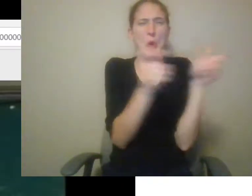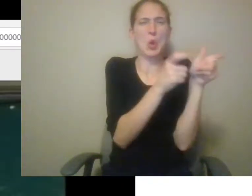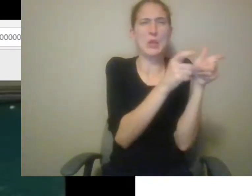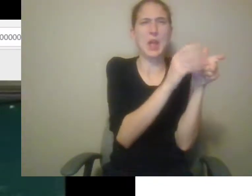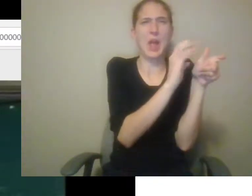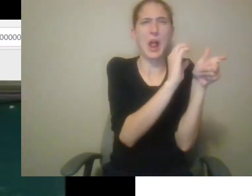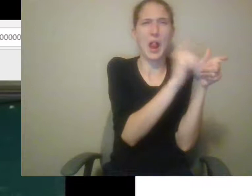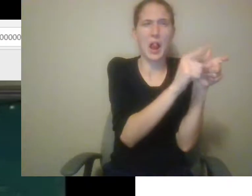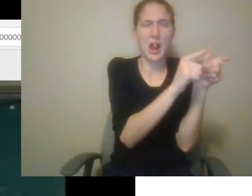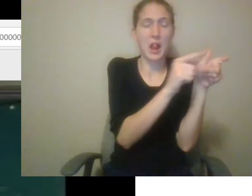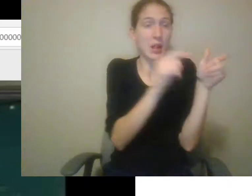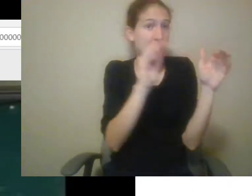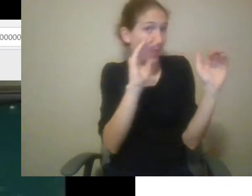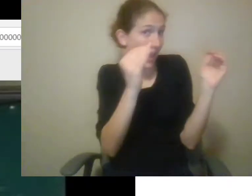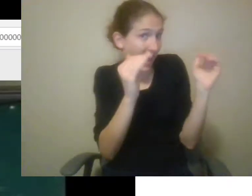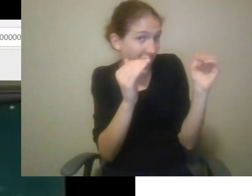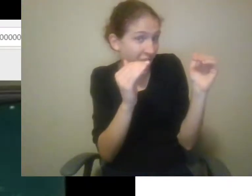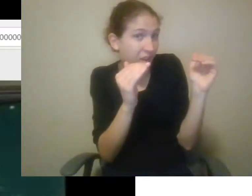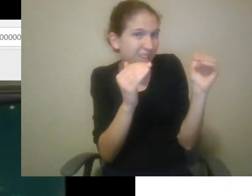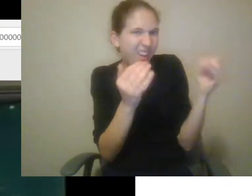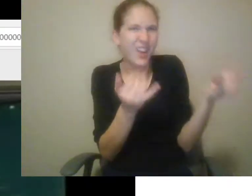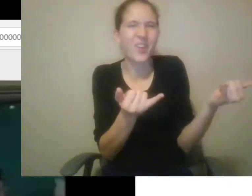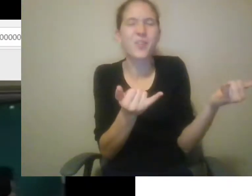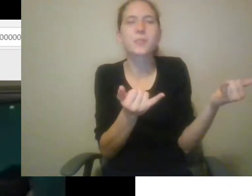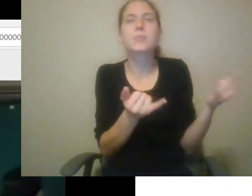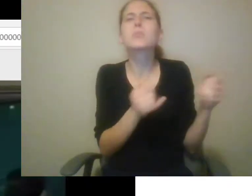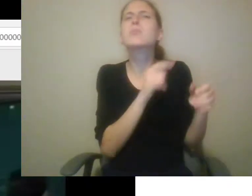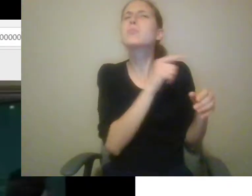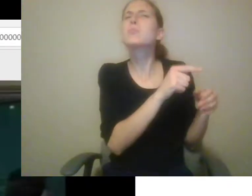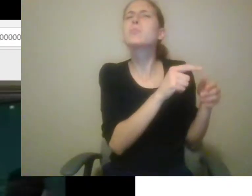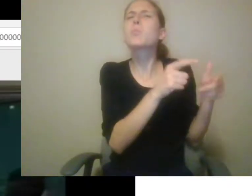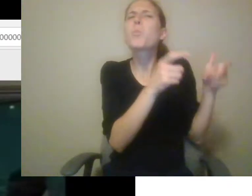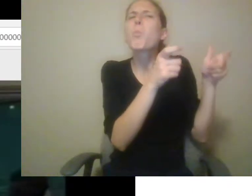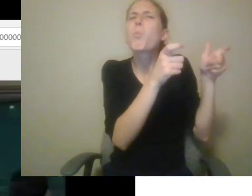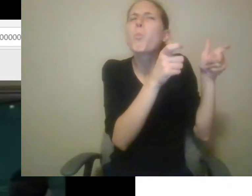called, and I'm going to write it up on the board again so you can see it. Okay,